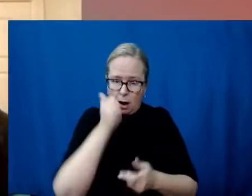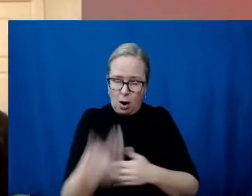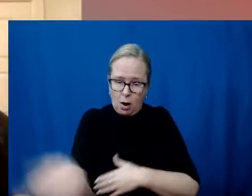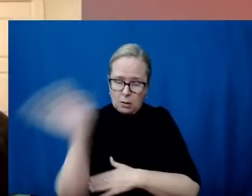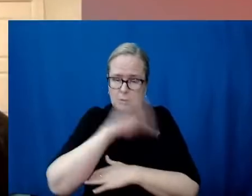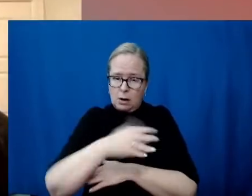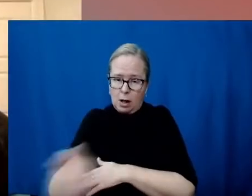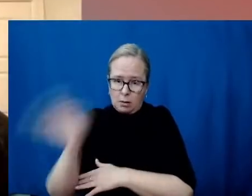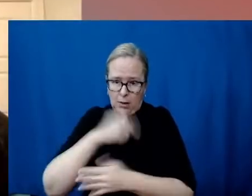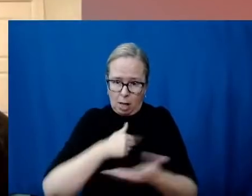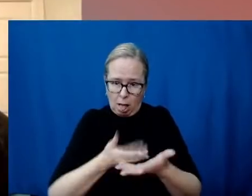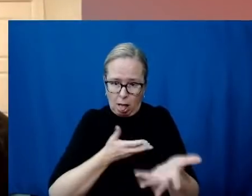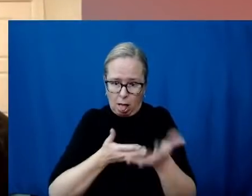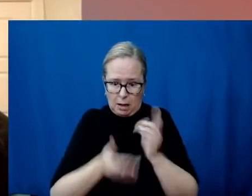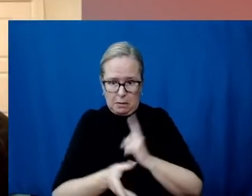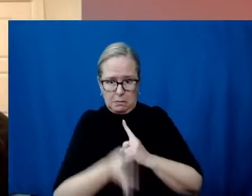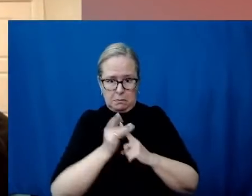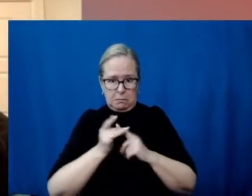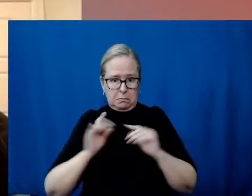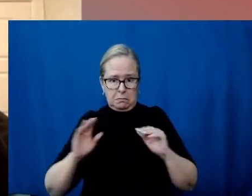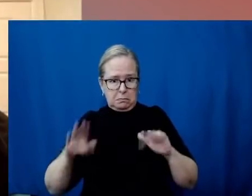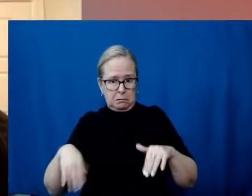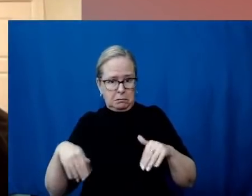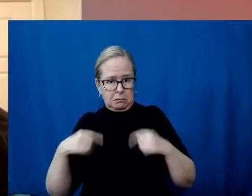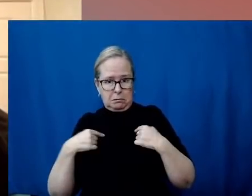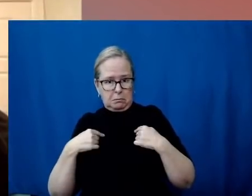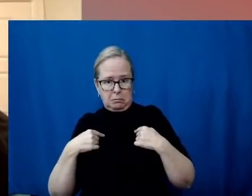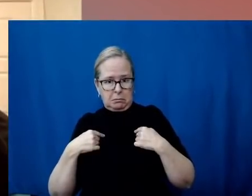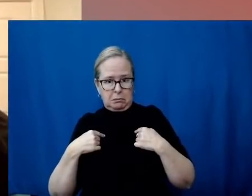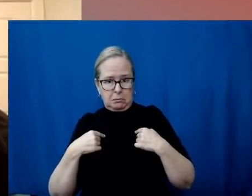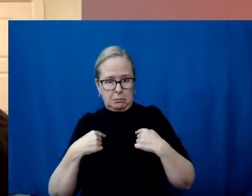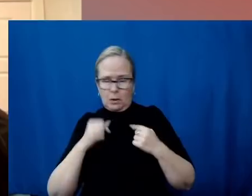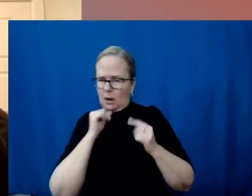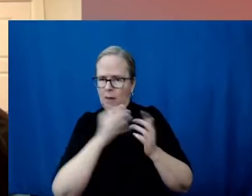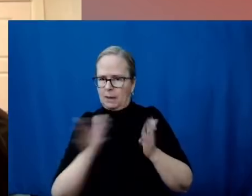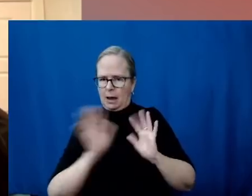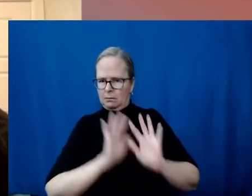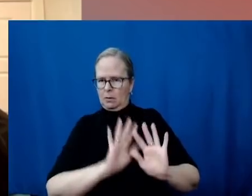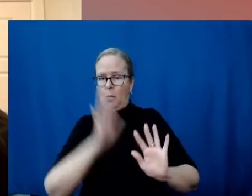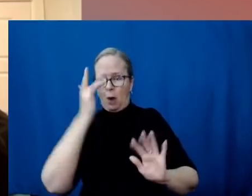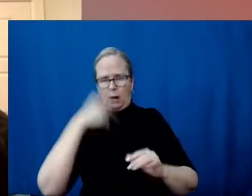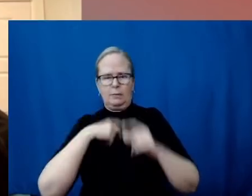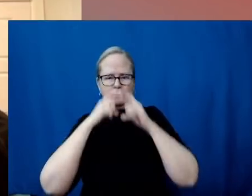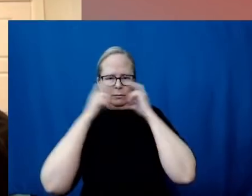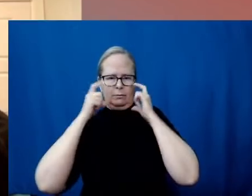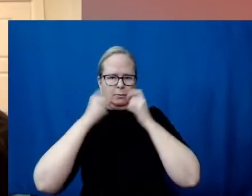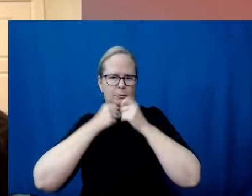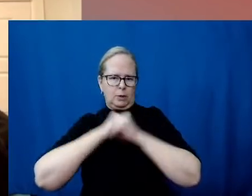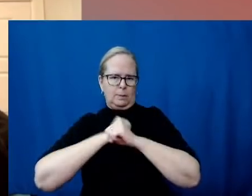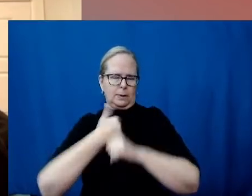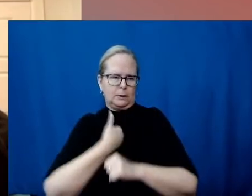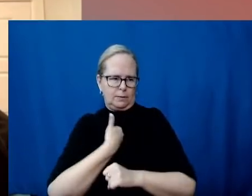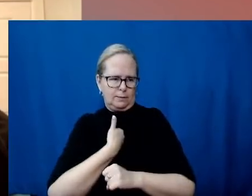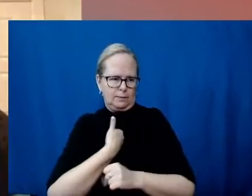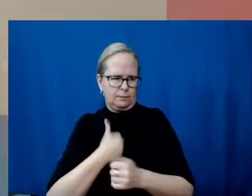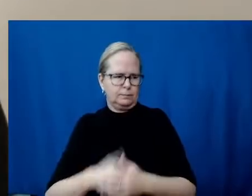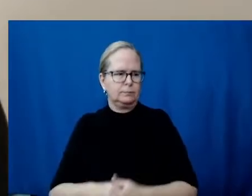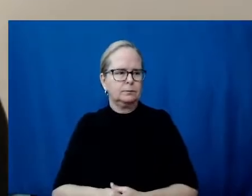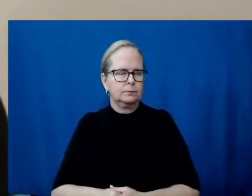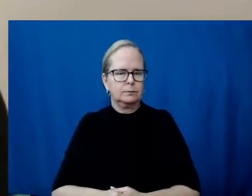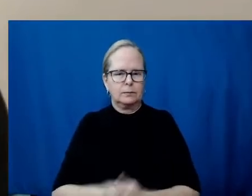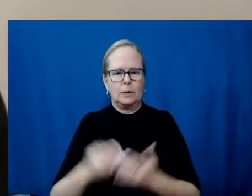So, Dr. Gasparovich, did you want to add anything to that question? Yes, so the